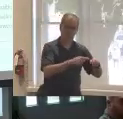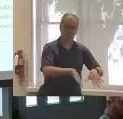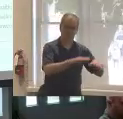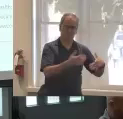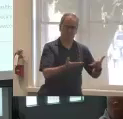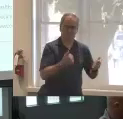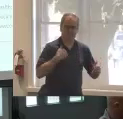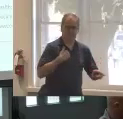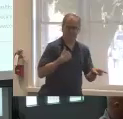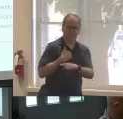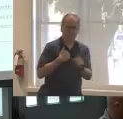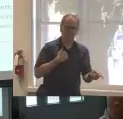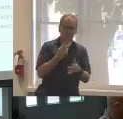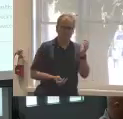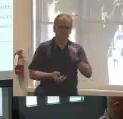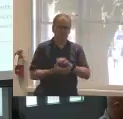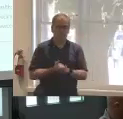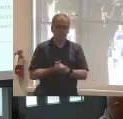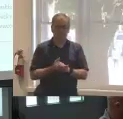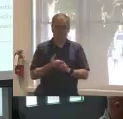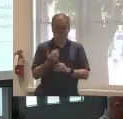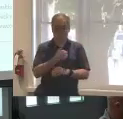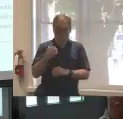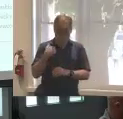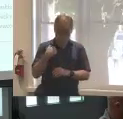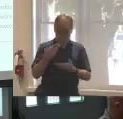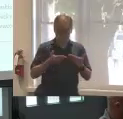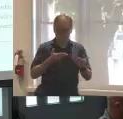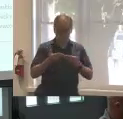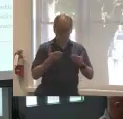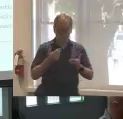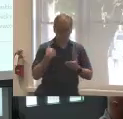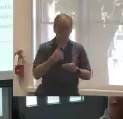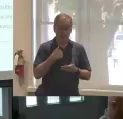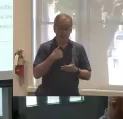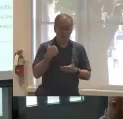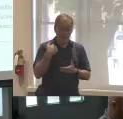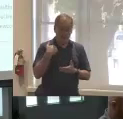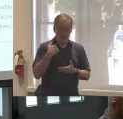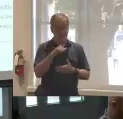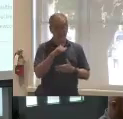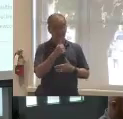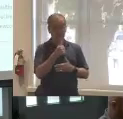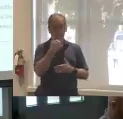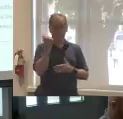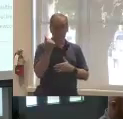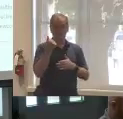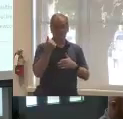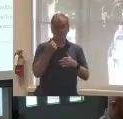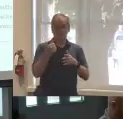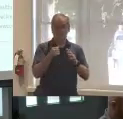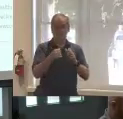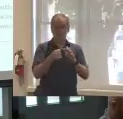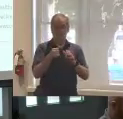kind of service where they provide 10 beds specifically for gender non-conforming identified queer and trans refugees in